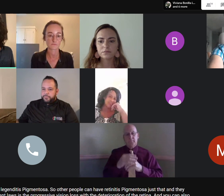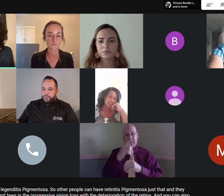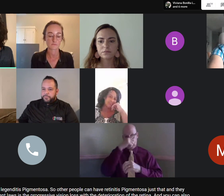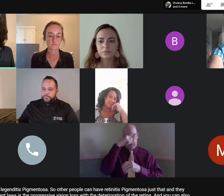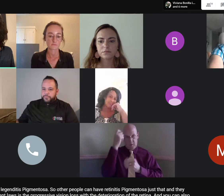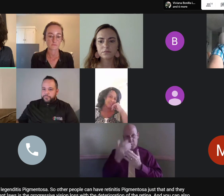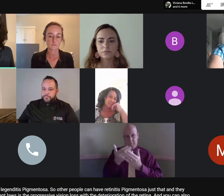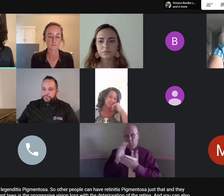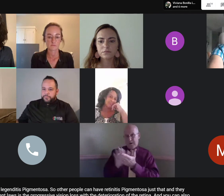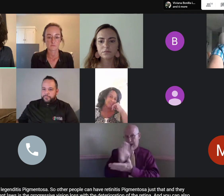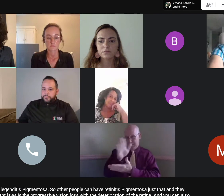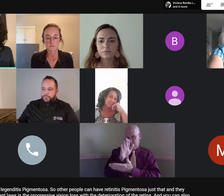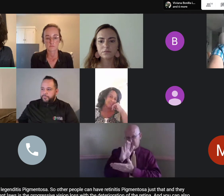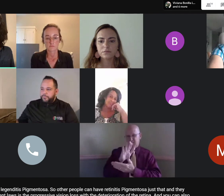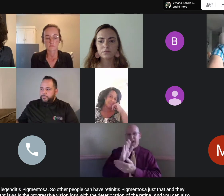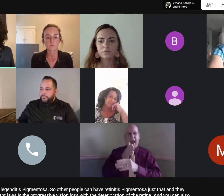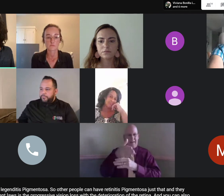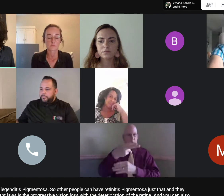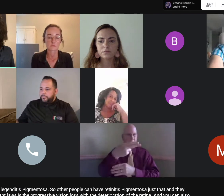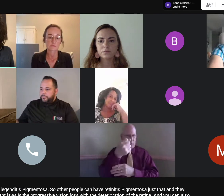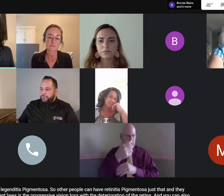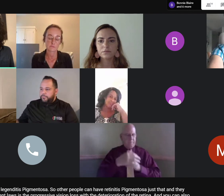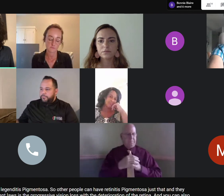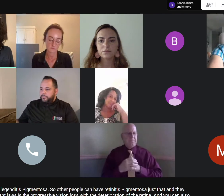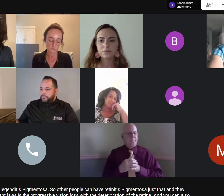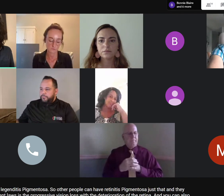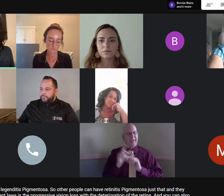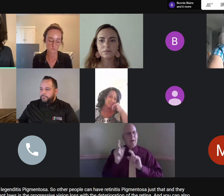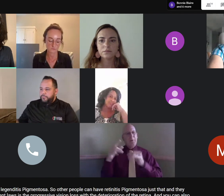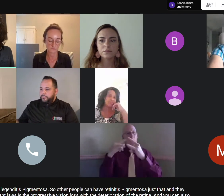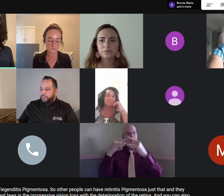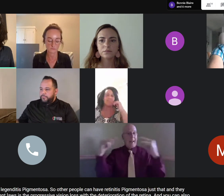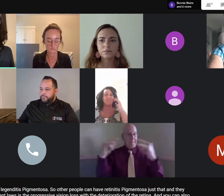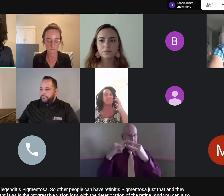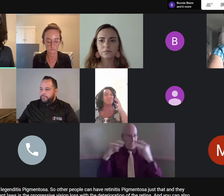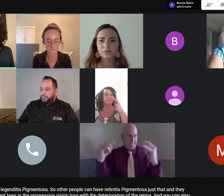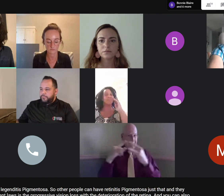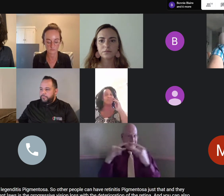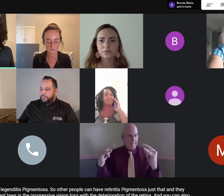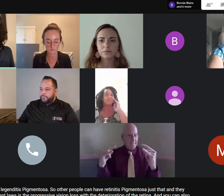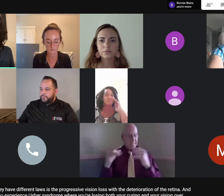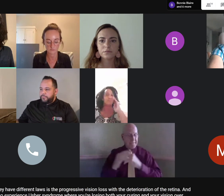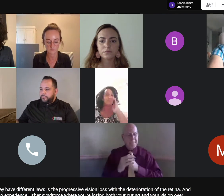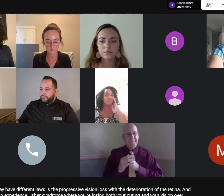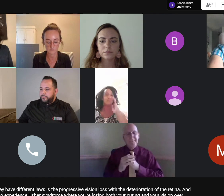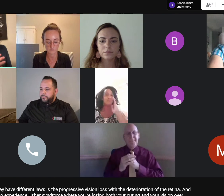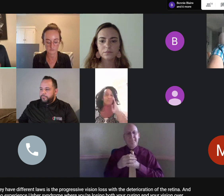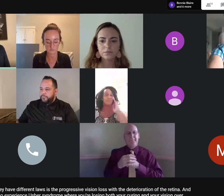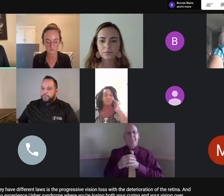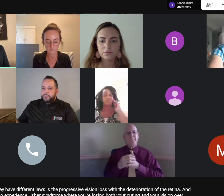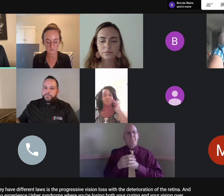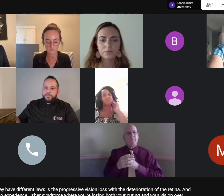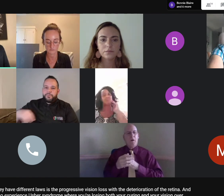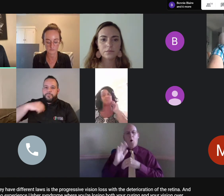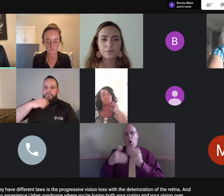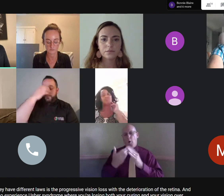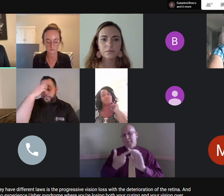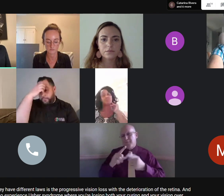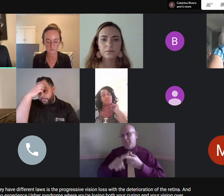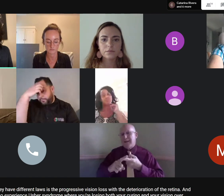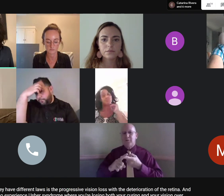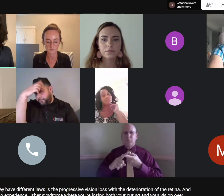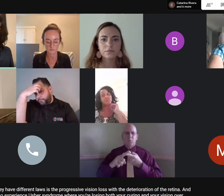college, and I remember that I had gone to camp, and we were going to, everybody, all my friends were running